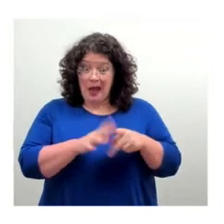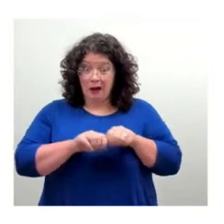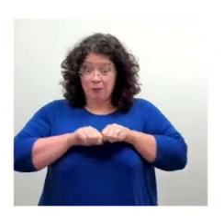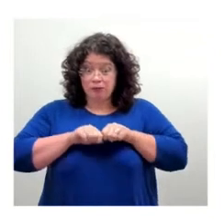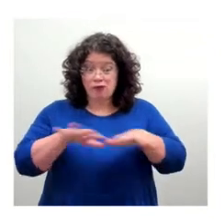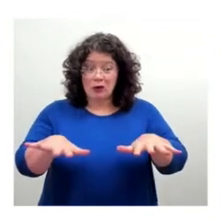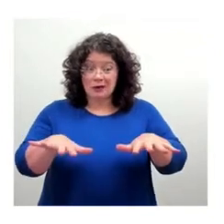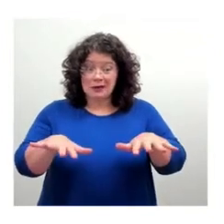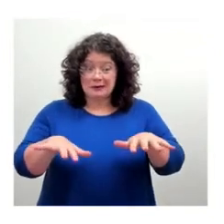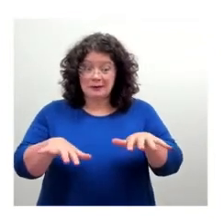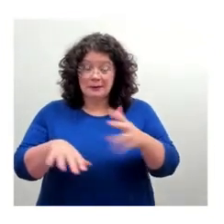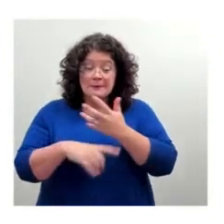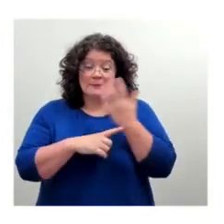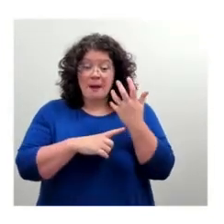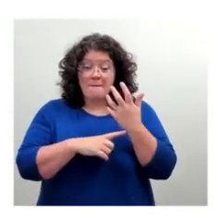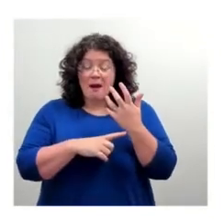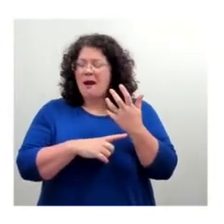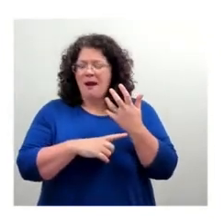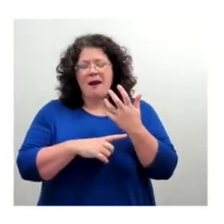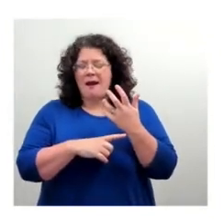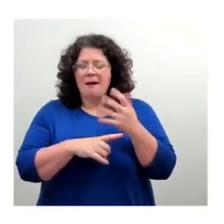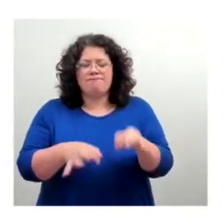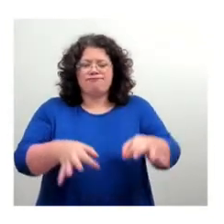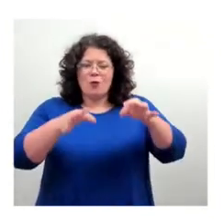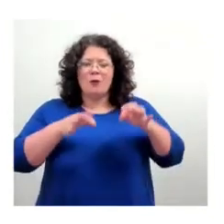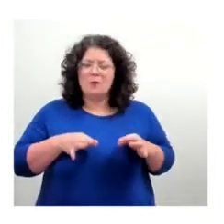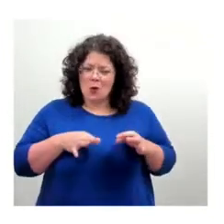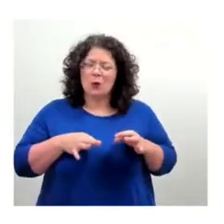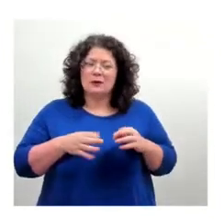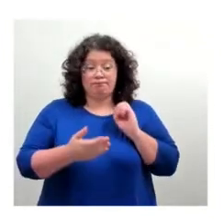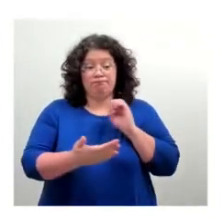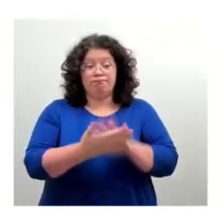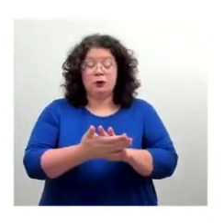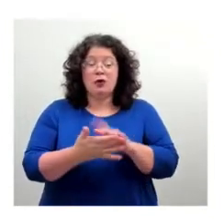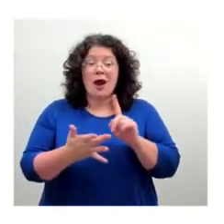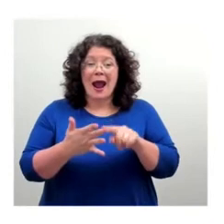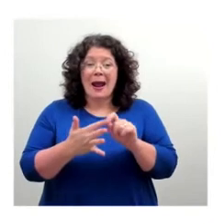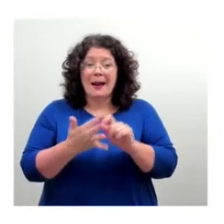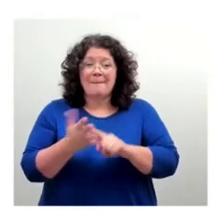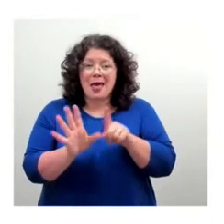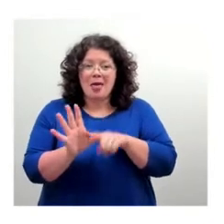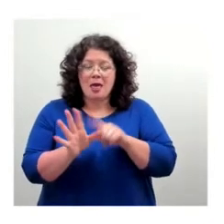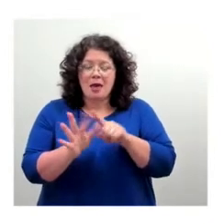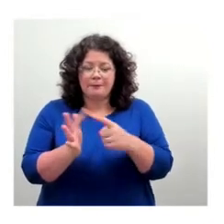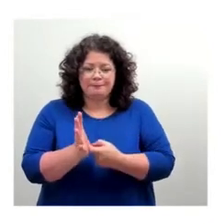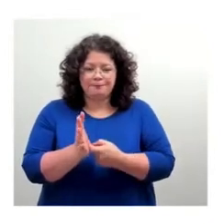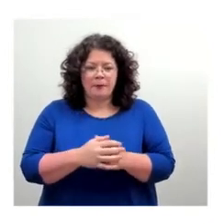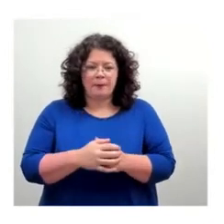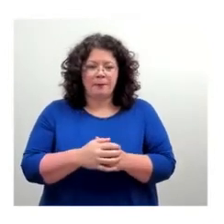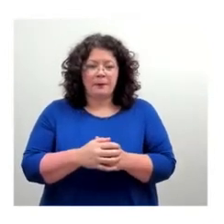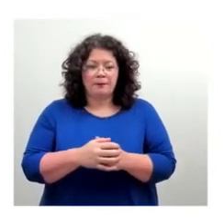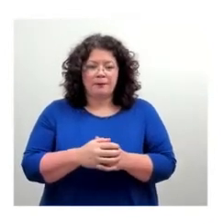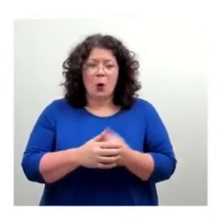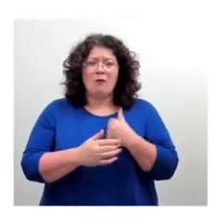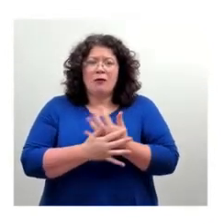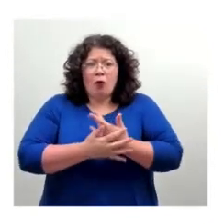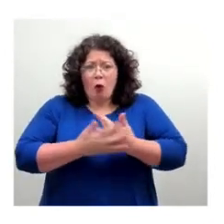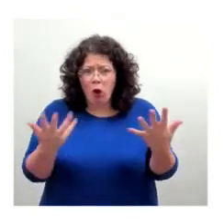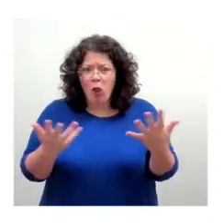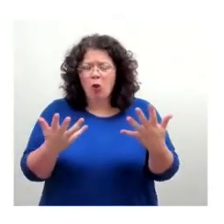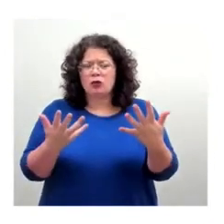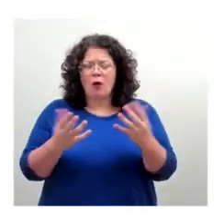iPlayer, a load of legacy programs that were broadcast. If viewers watched BBC4, they would have seen EastEnders